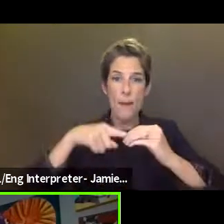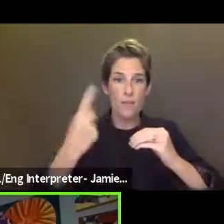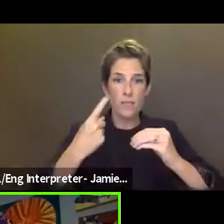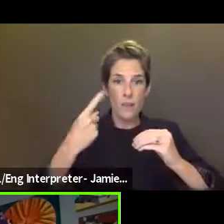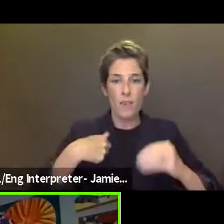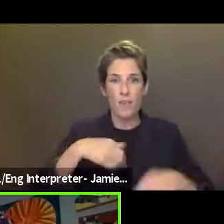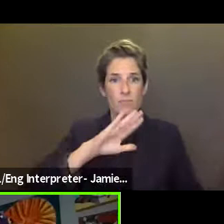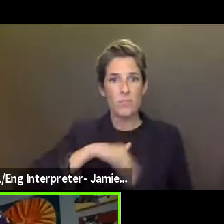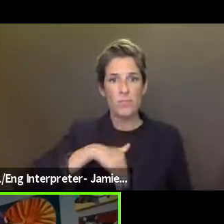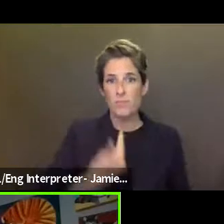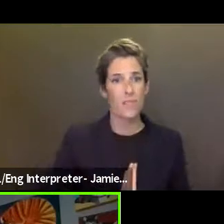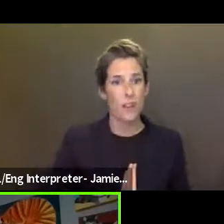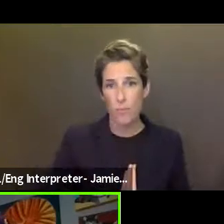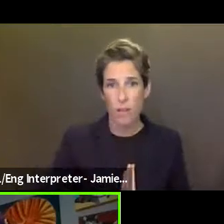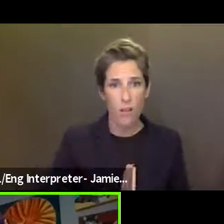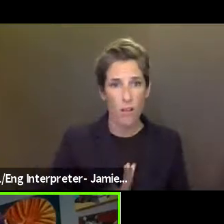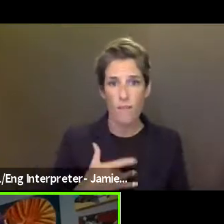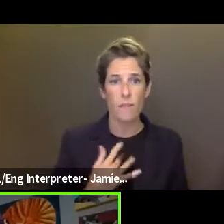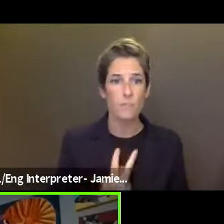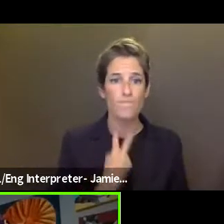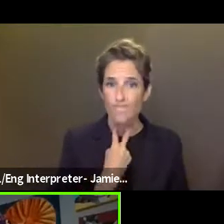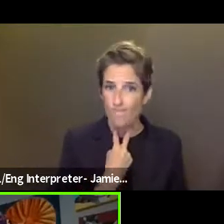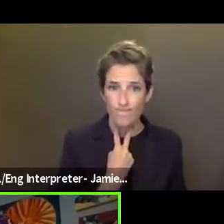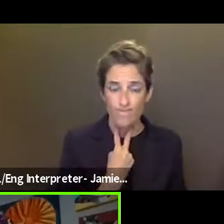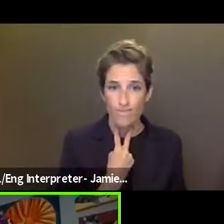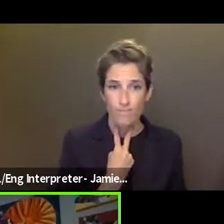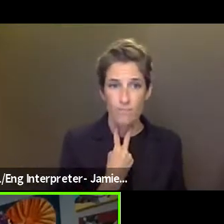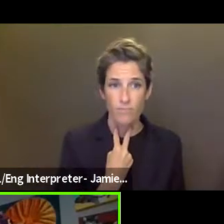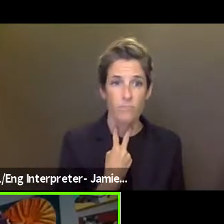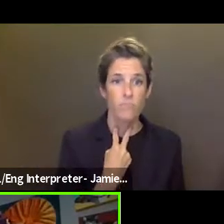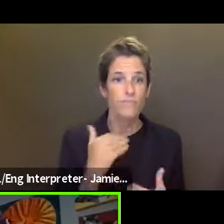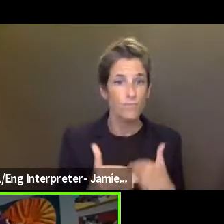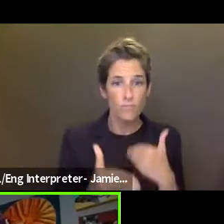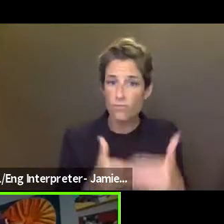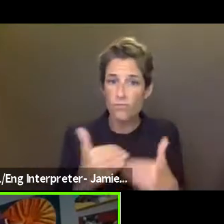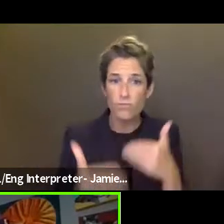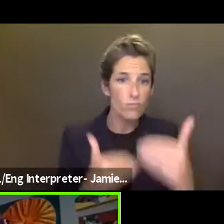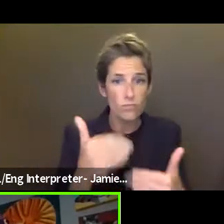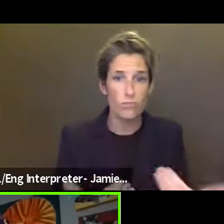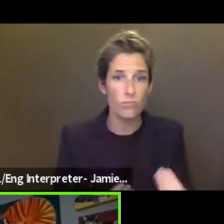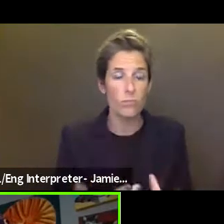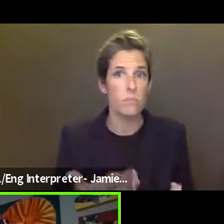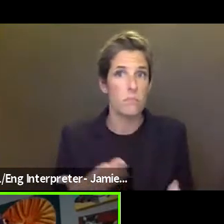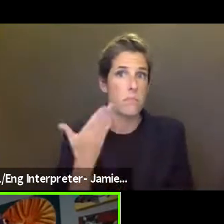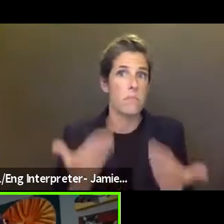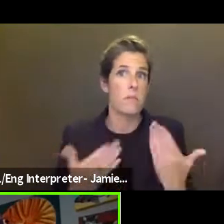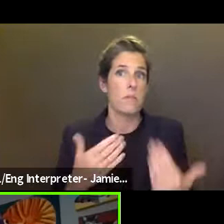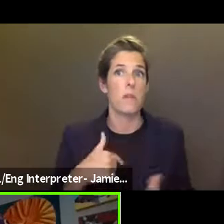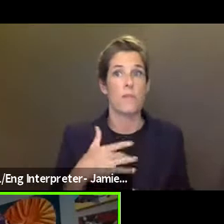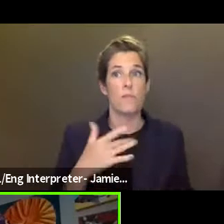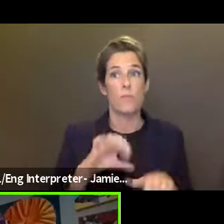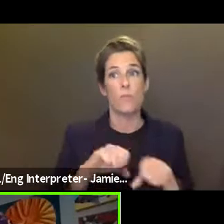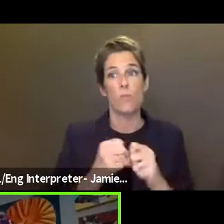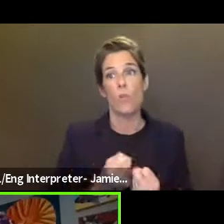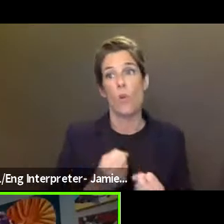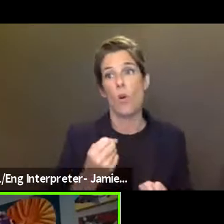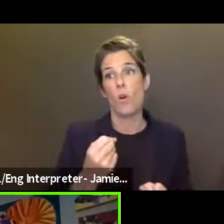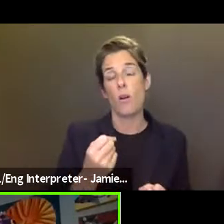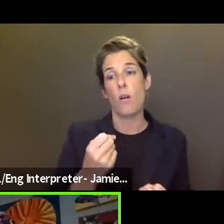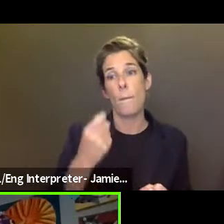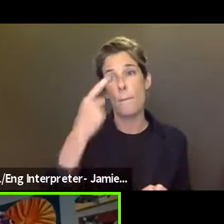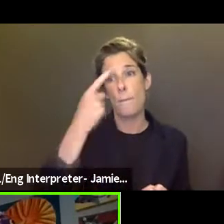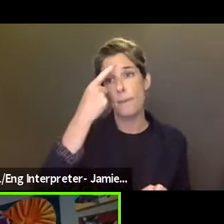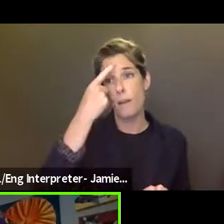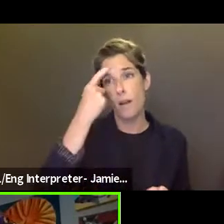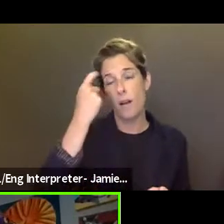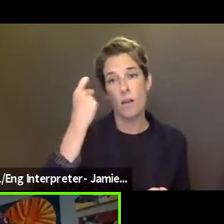upset about that day. And I can sort of go through that. I might feel broken from some of my